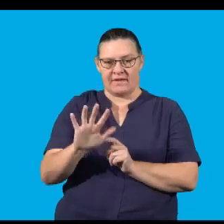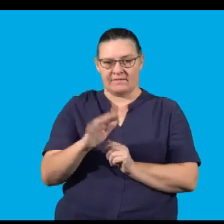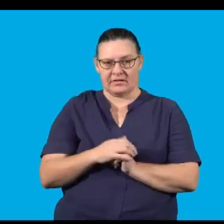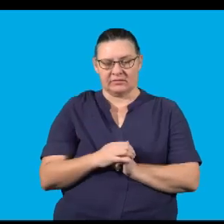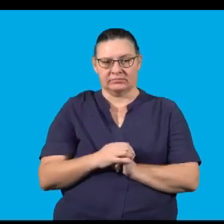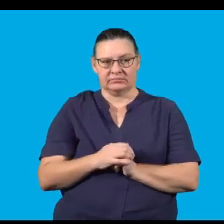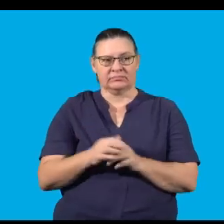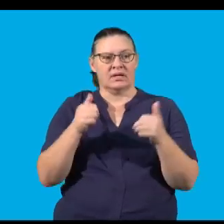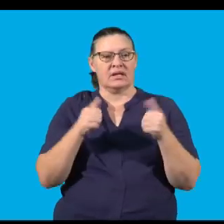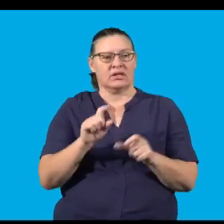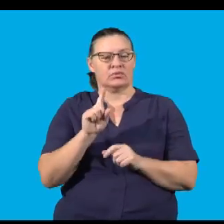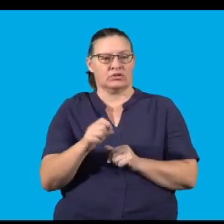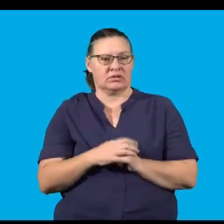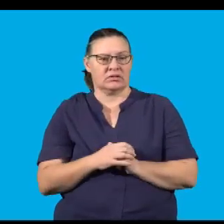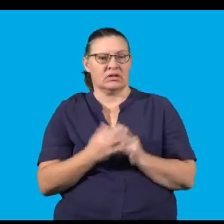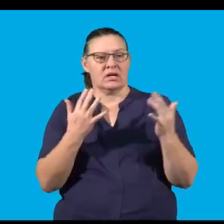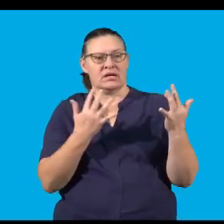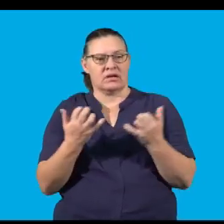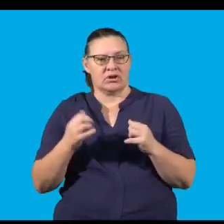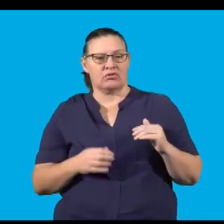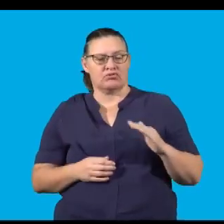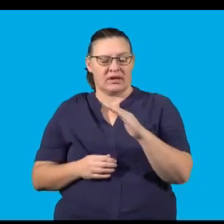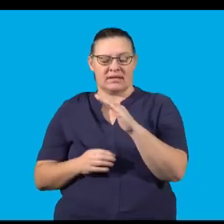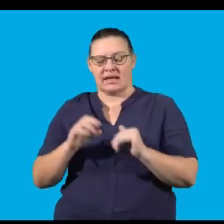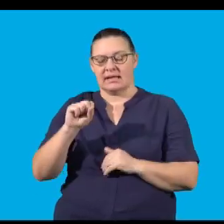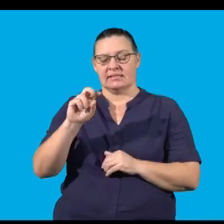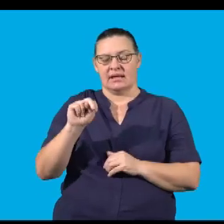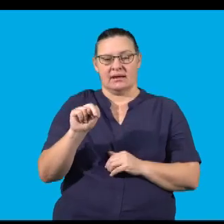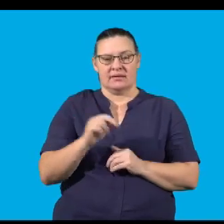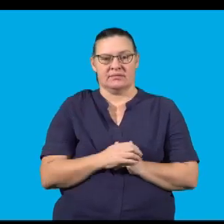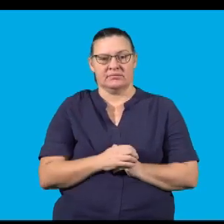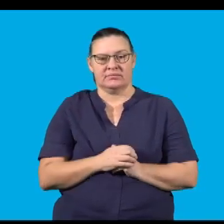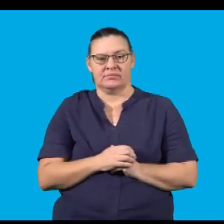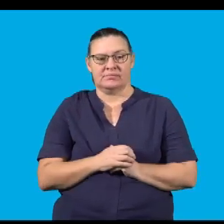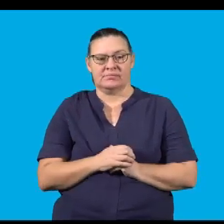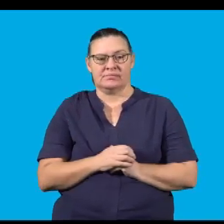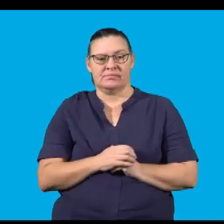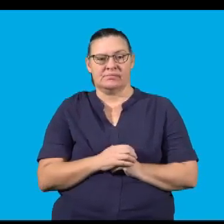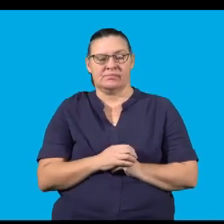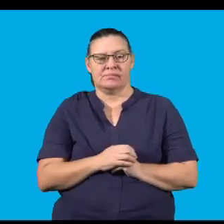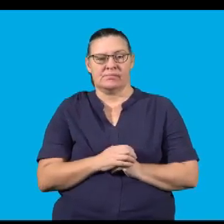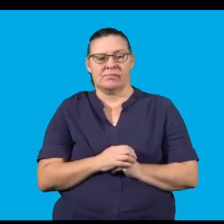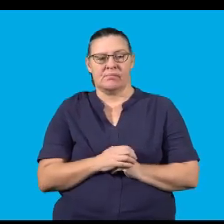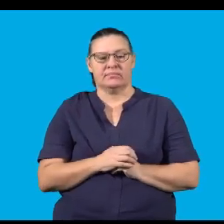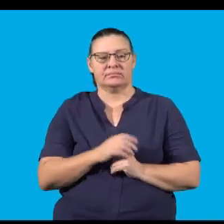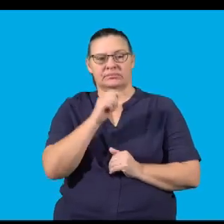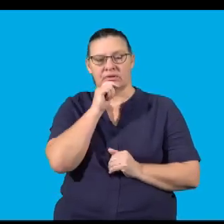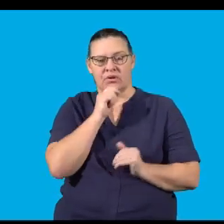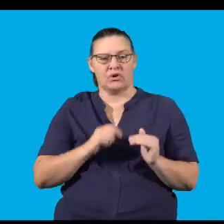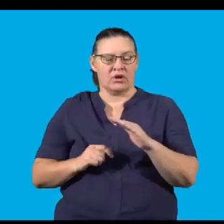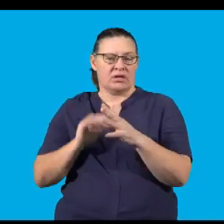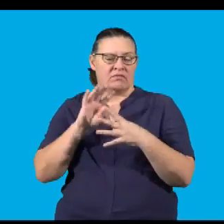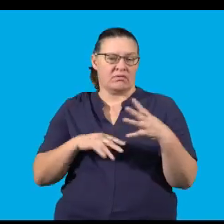Okay, let's have a look at the next question. Calculate the gradient of Sn. Now for gradient, we're going to use our